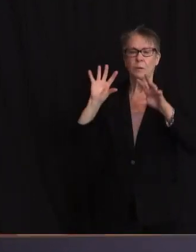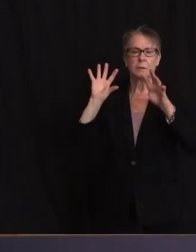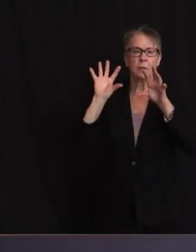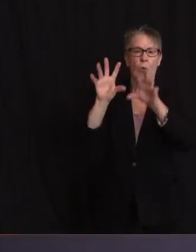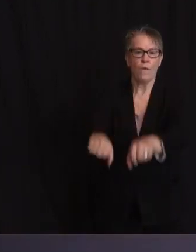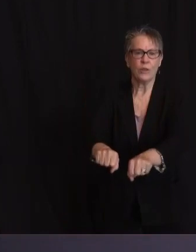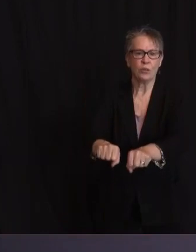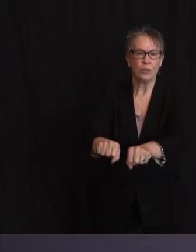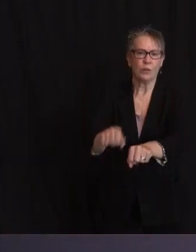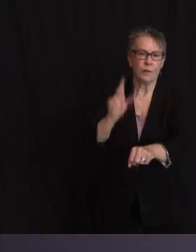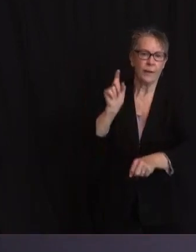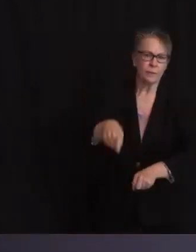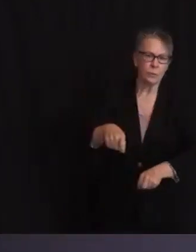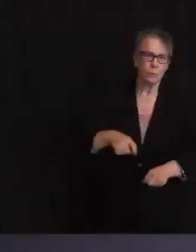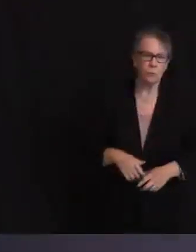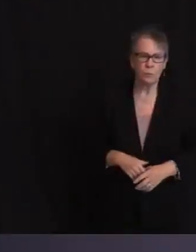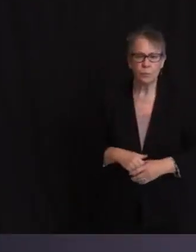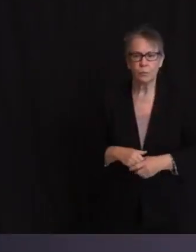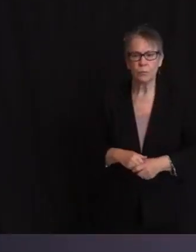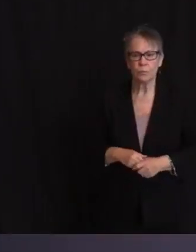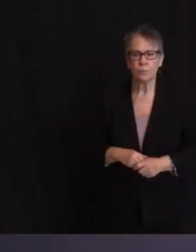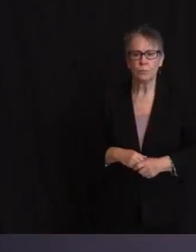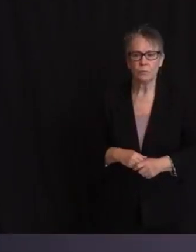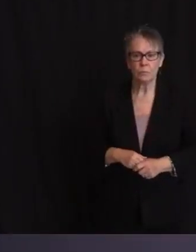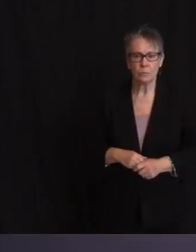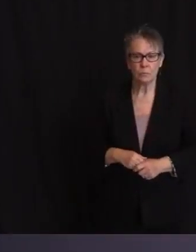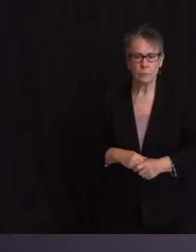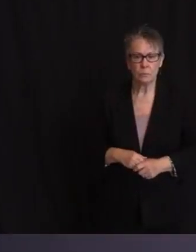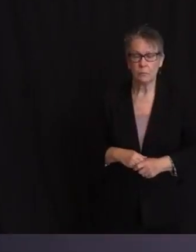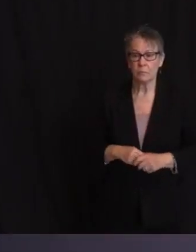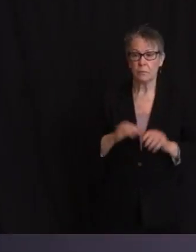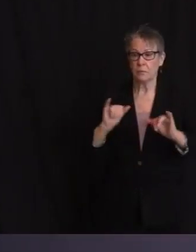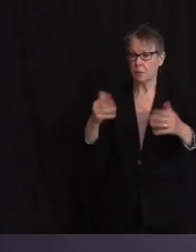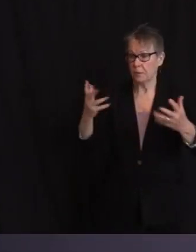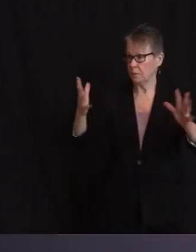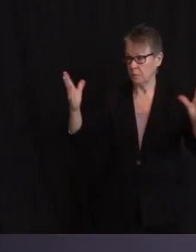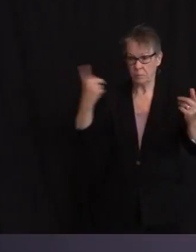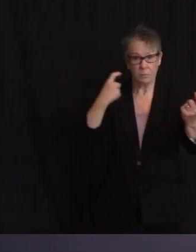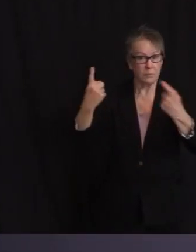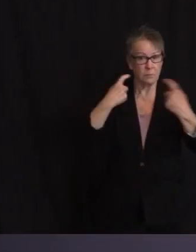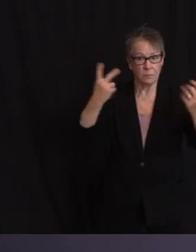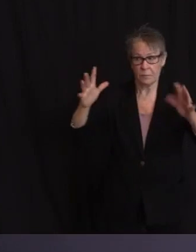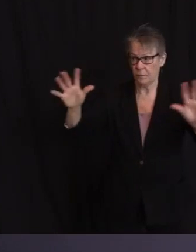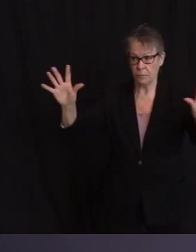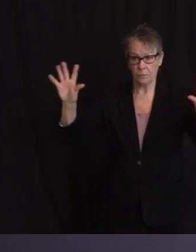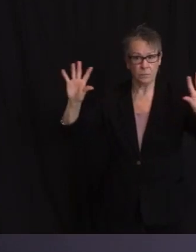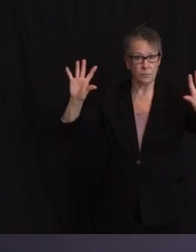Thank you all. Just remember a concept that we said today more explicitly probably than